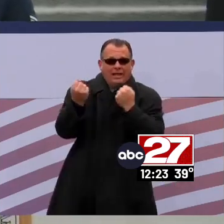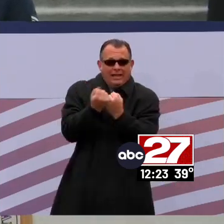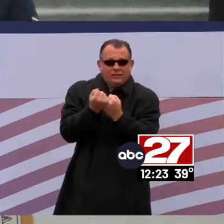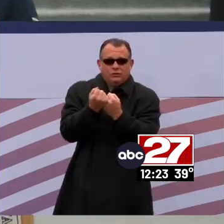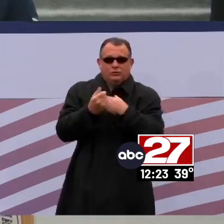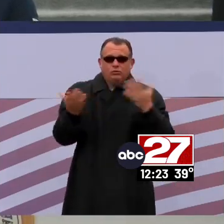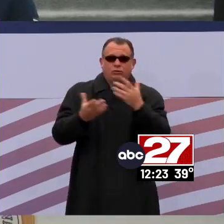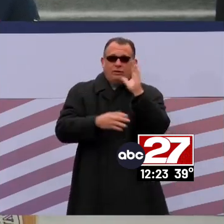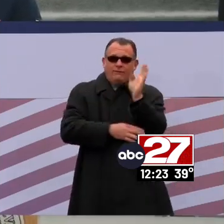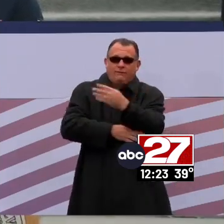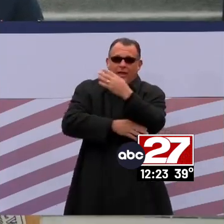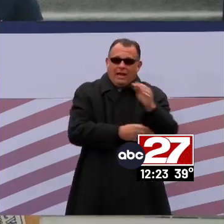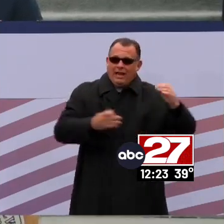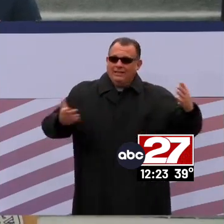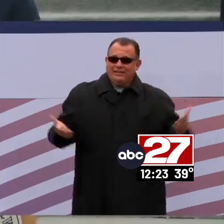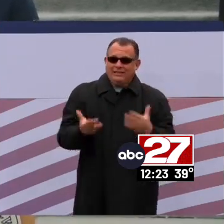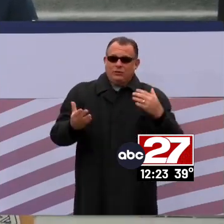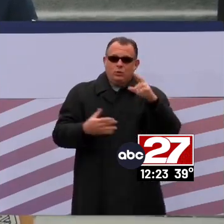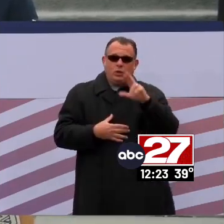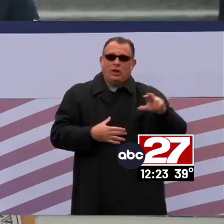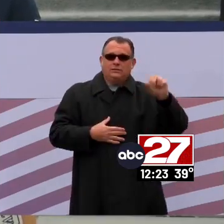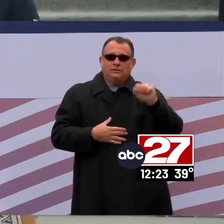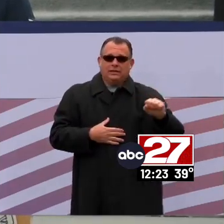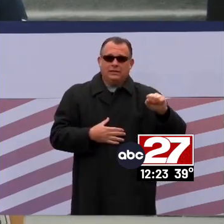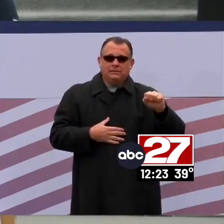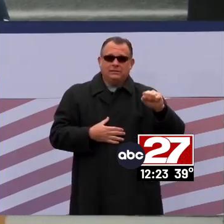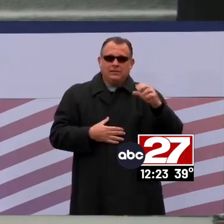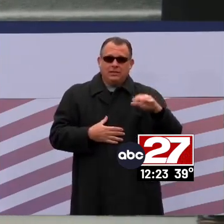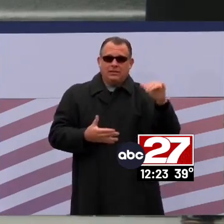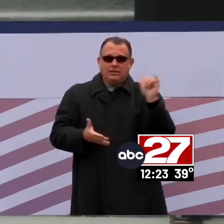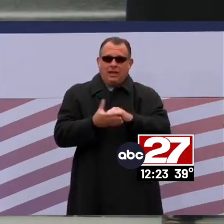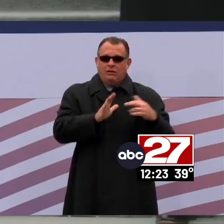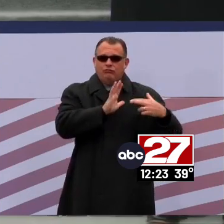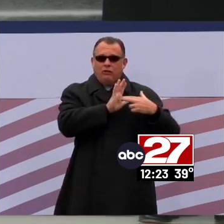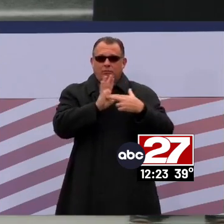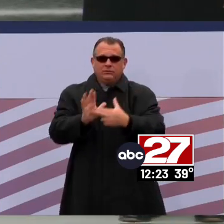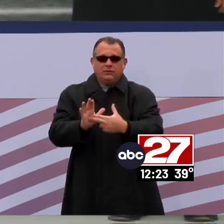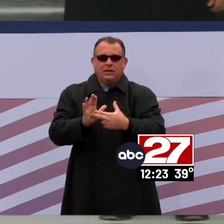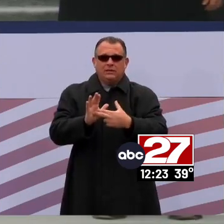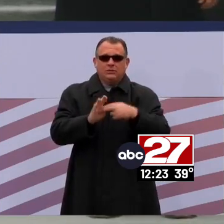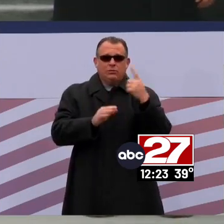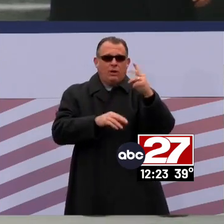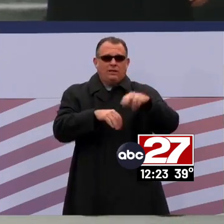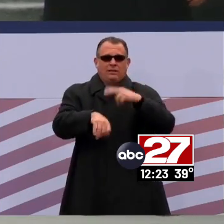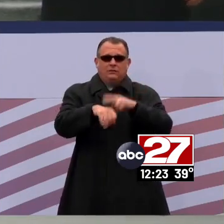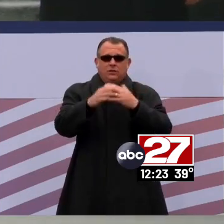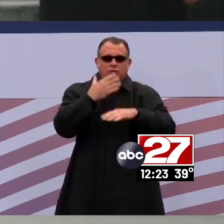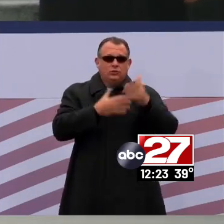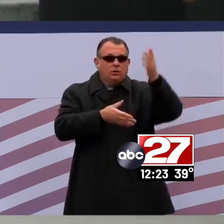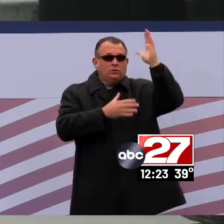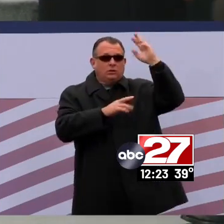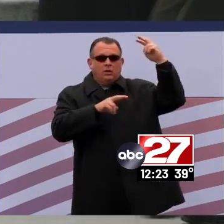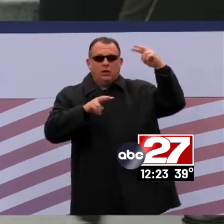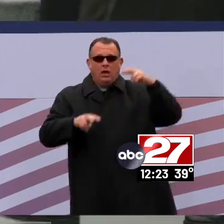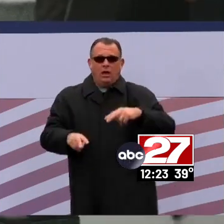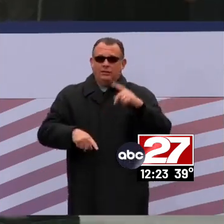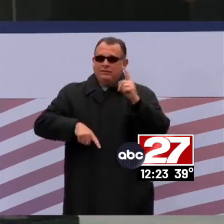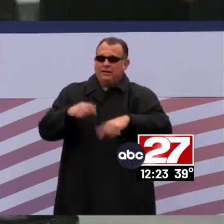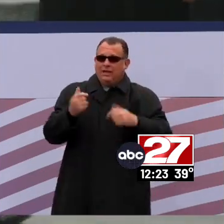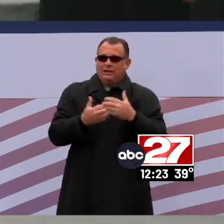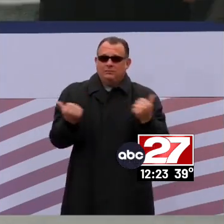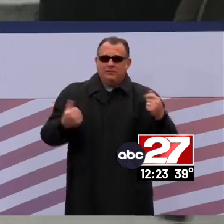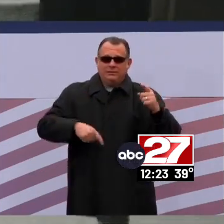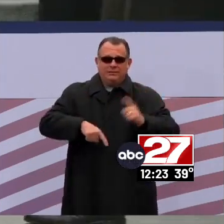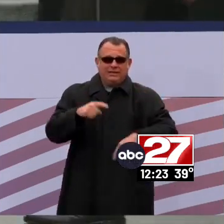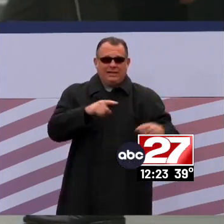United States of America and to the republic for which it stands, one nation, under God, indivisible, with